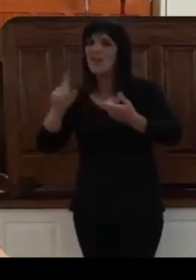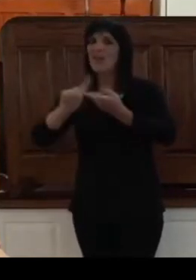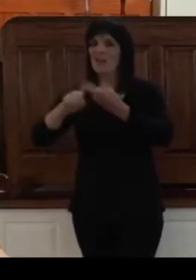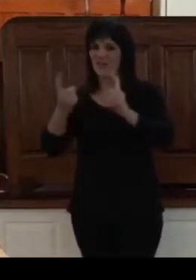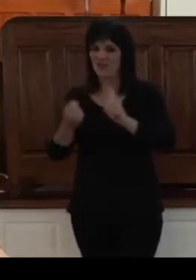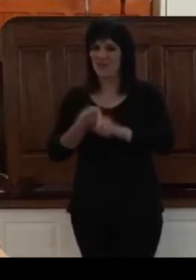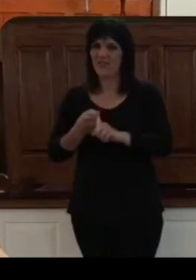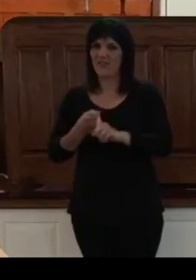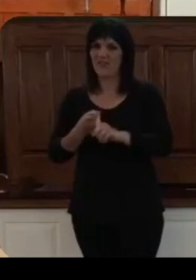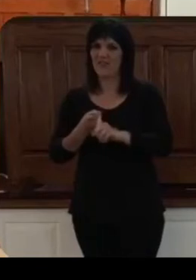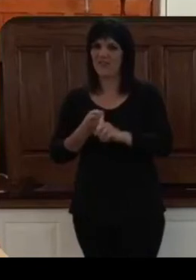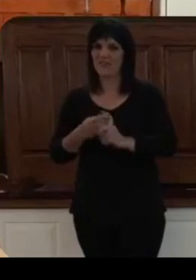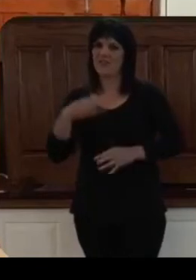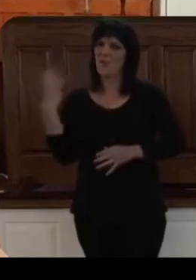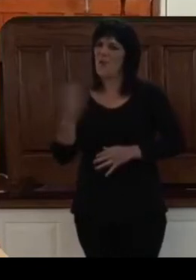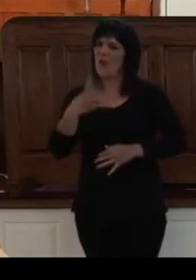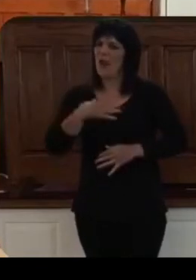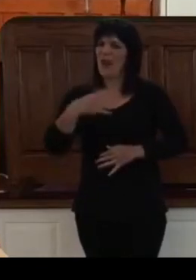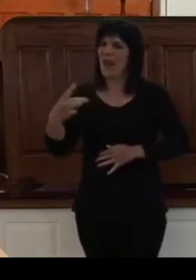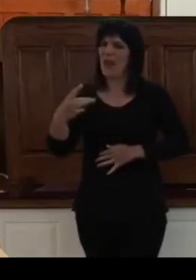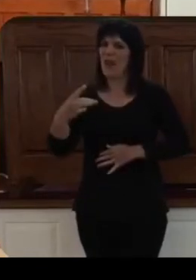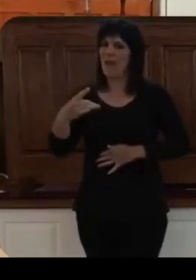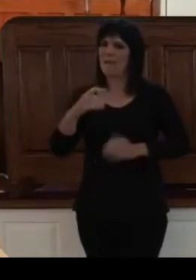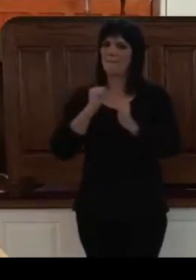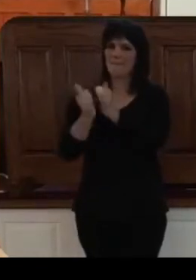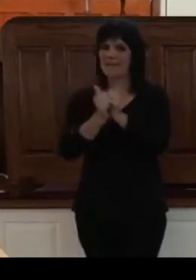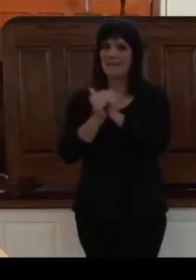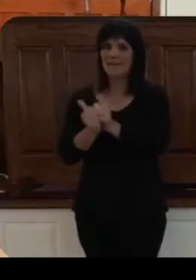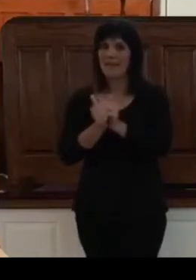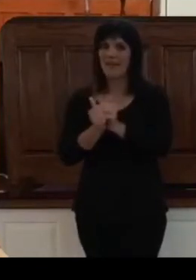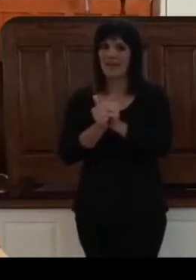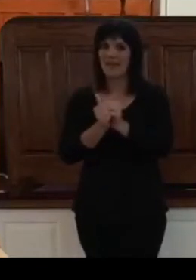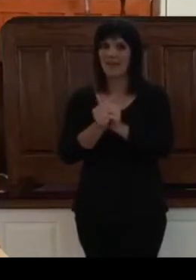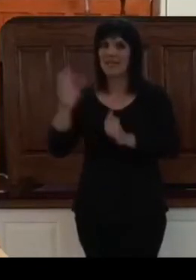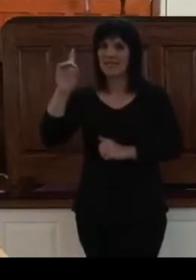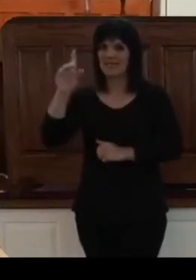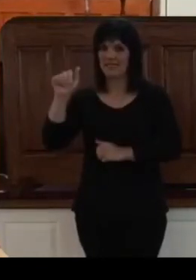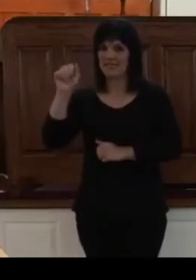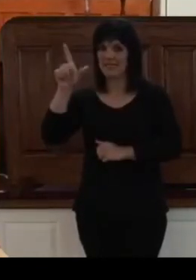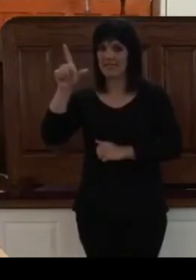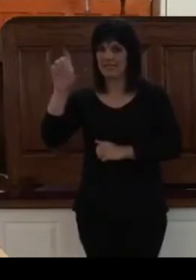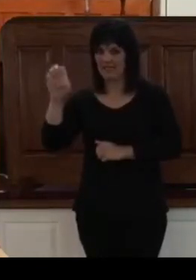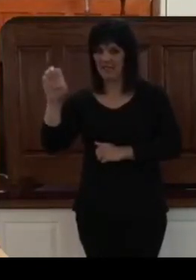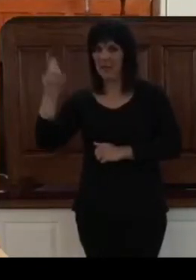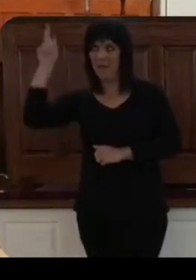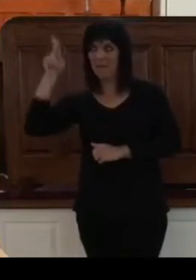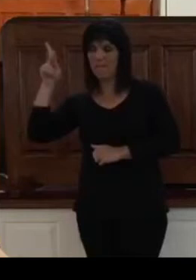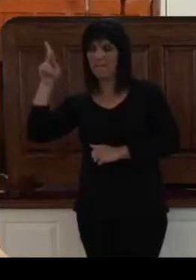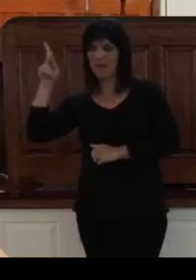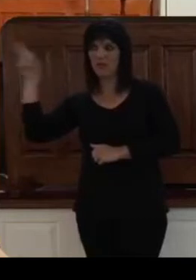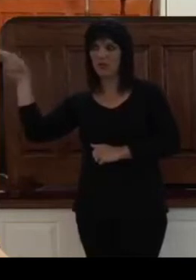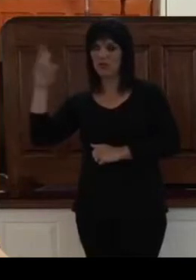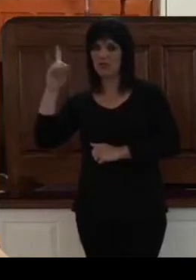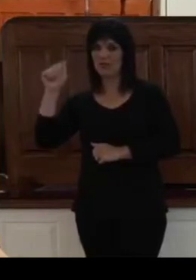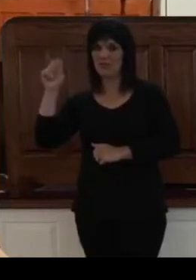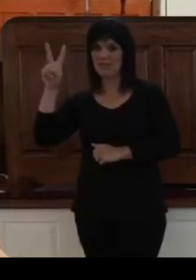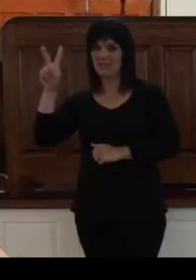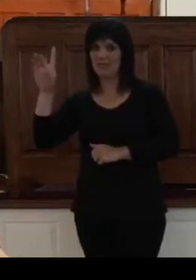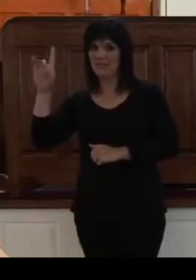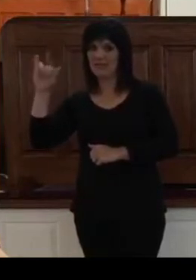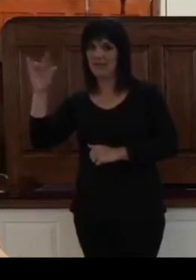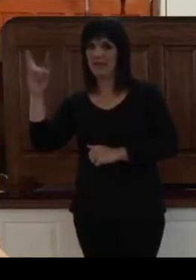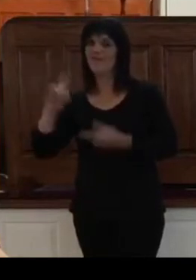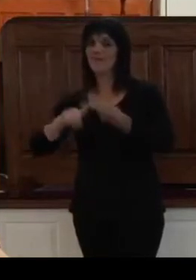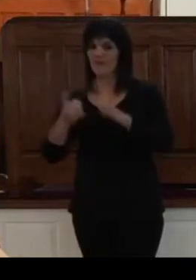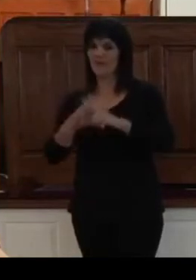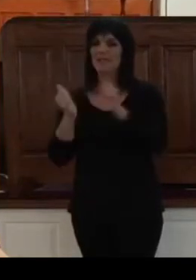But we just like being, we had some time last night. We got together and spent some time together as our families. We just like to be together.